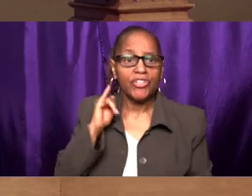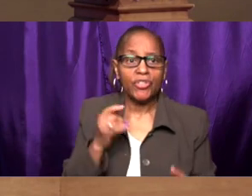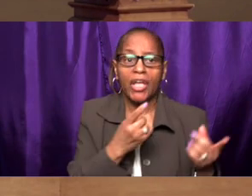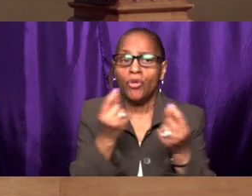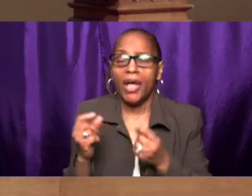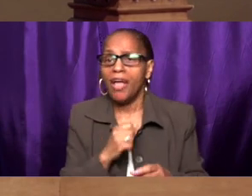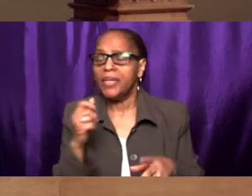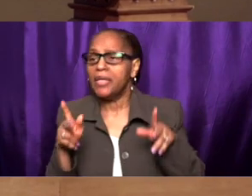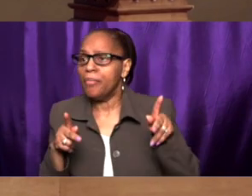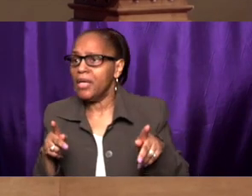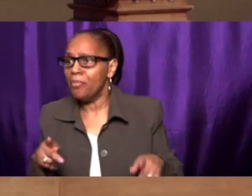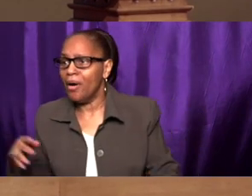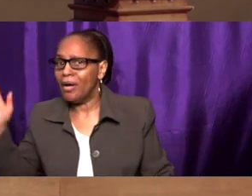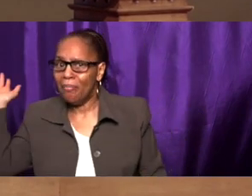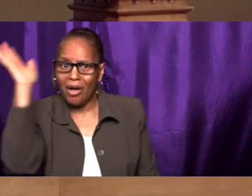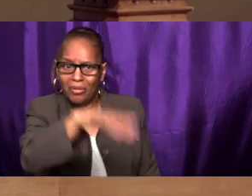folks?